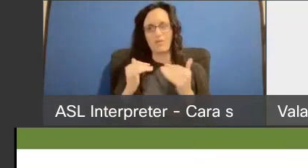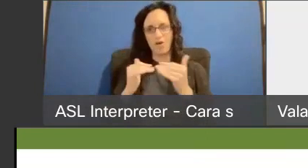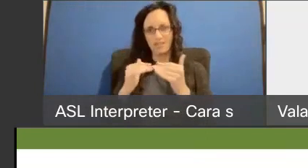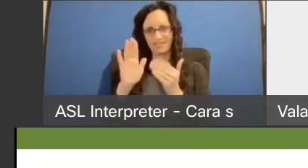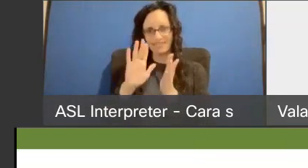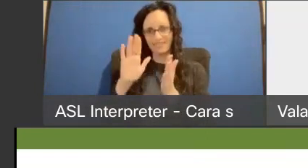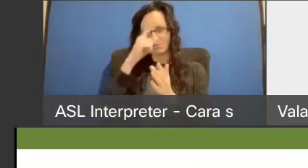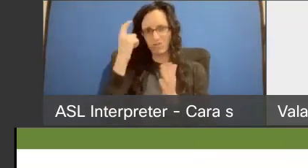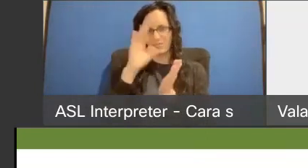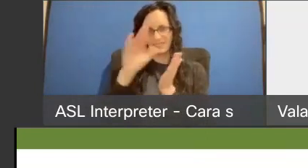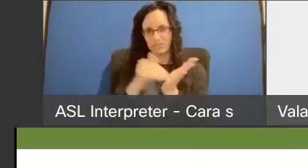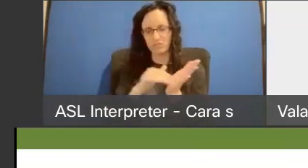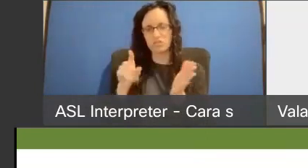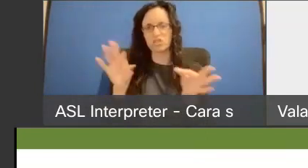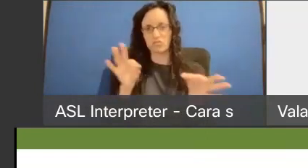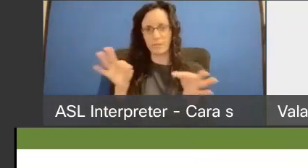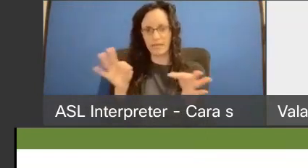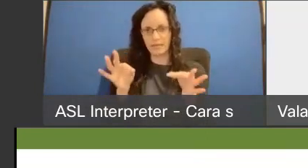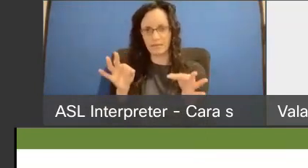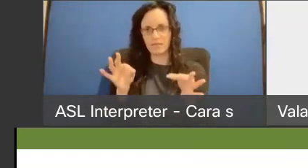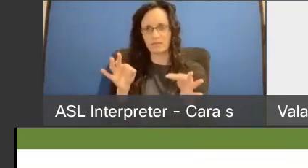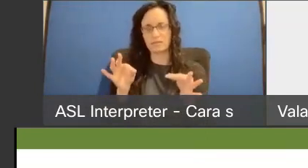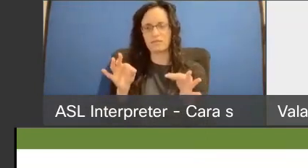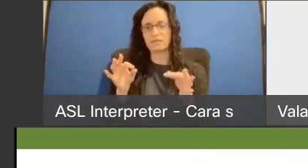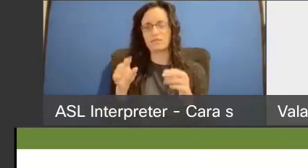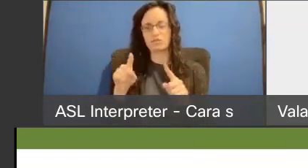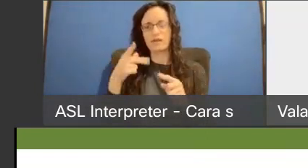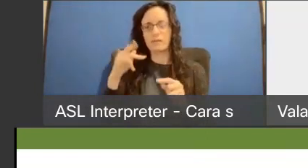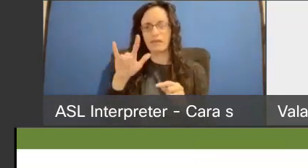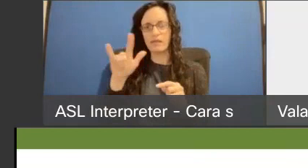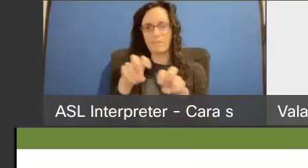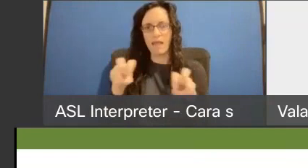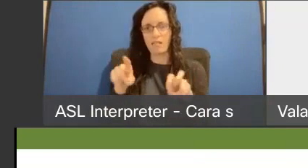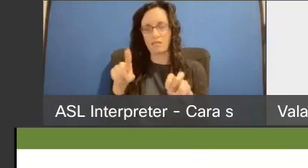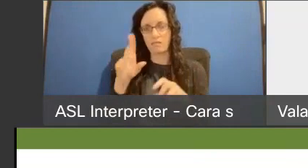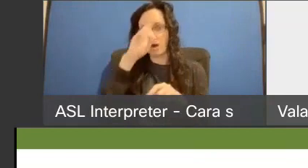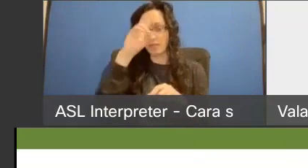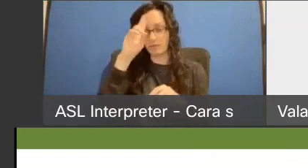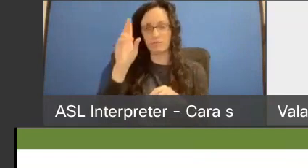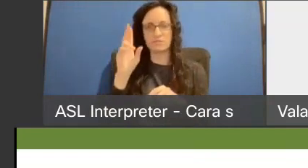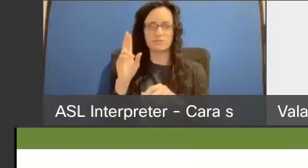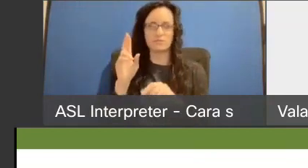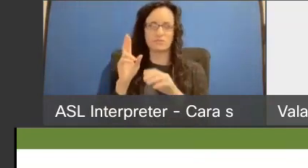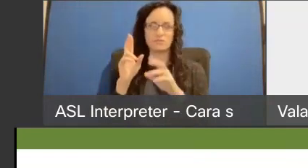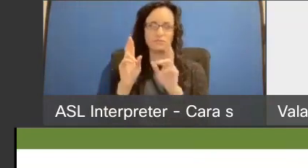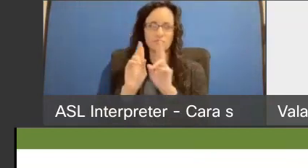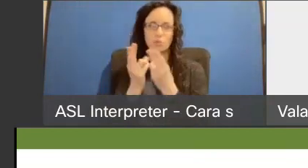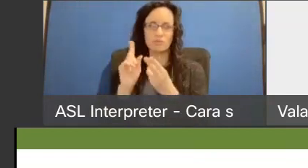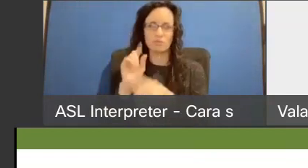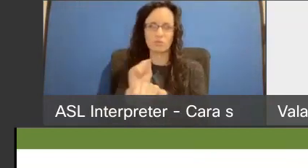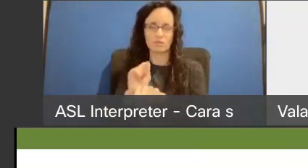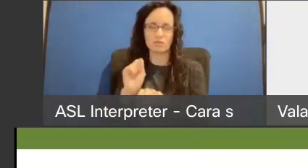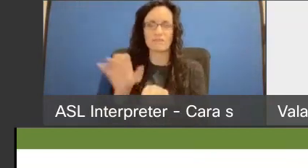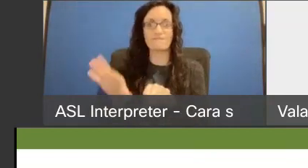that. She said during a pill count on the hospital unit where she was working, they found that one of their clients